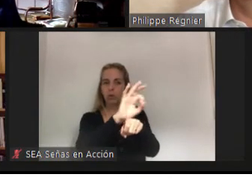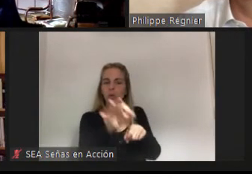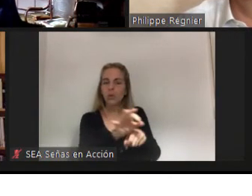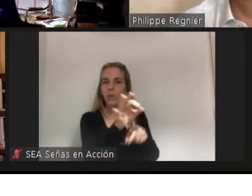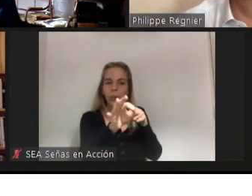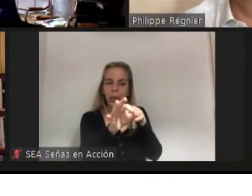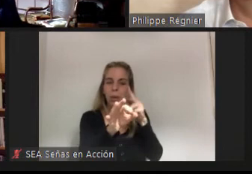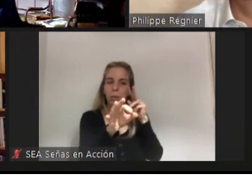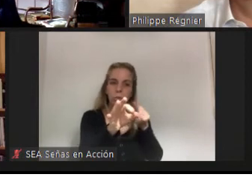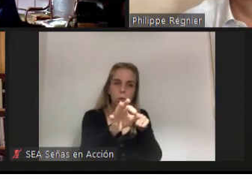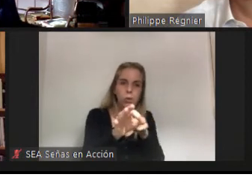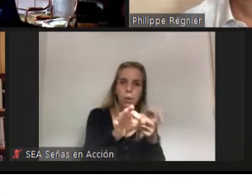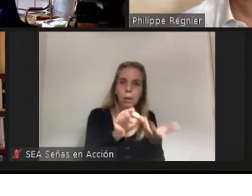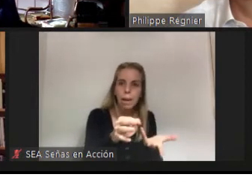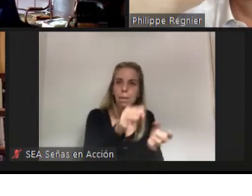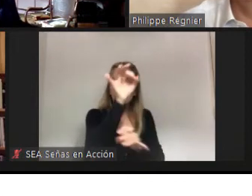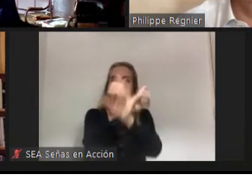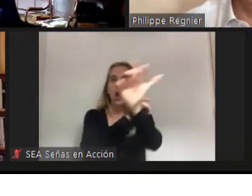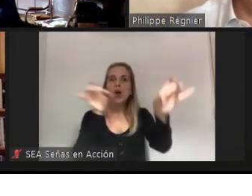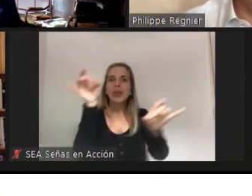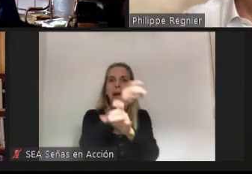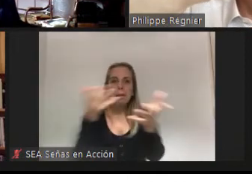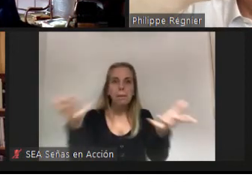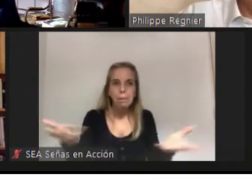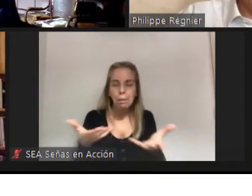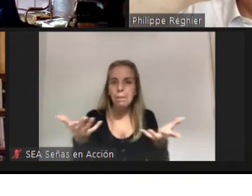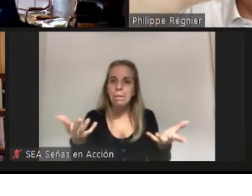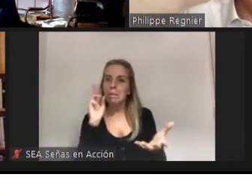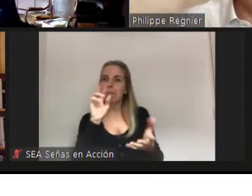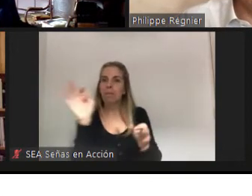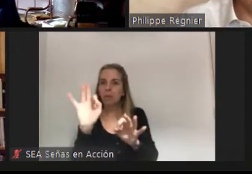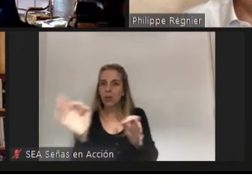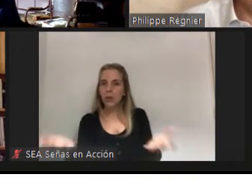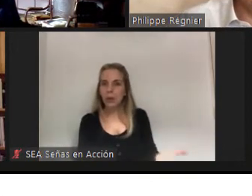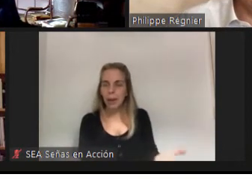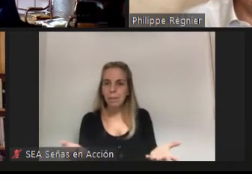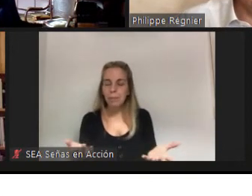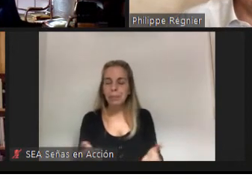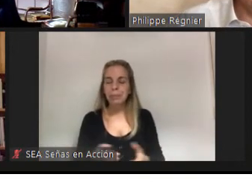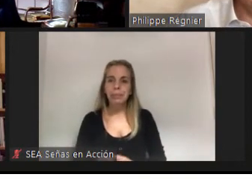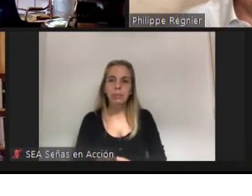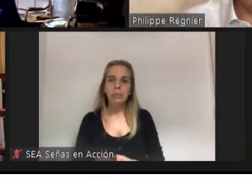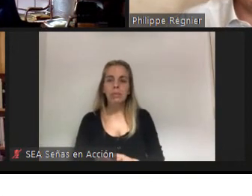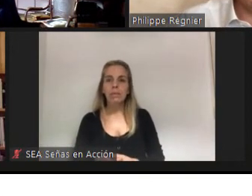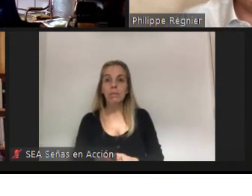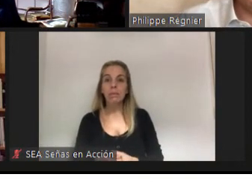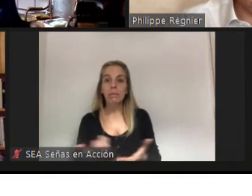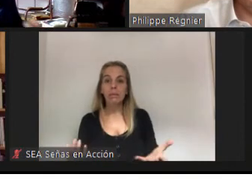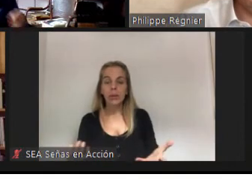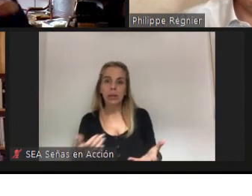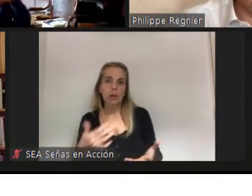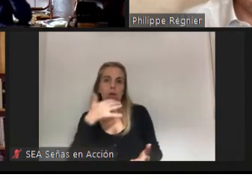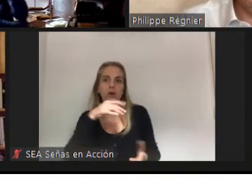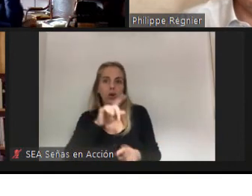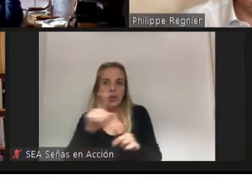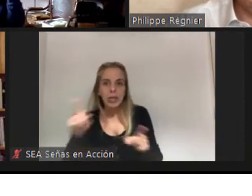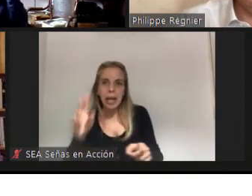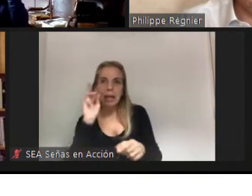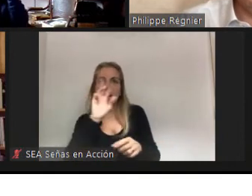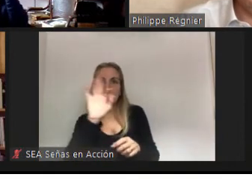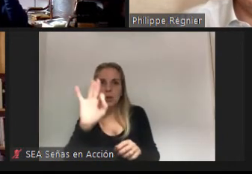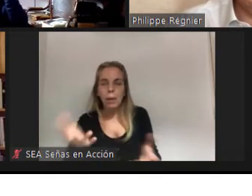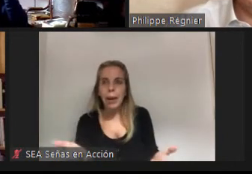in a way, navigates, so to speak. It sets sails, in a fluid manner and we cannot fully grasp